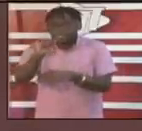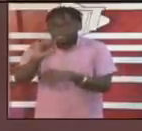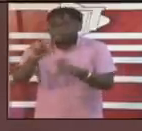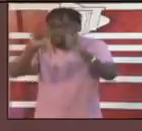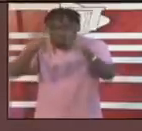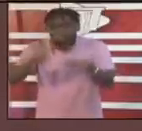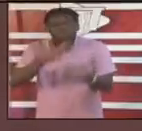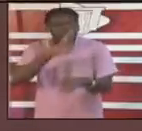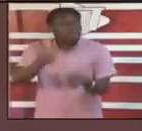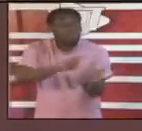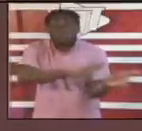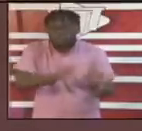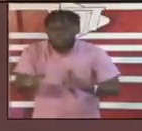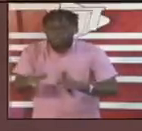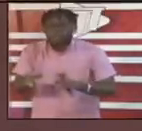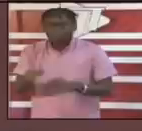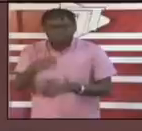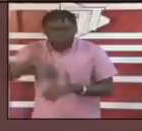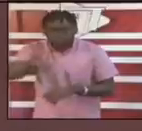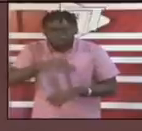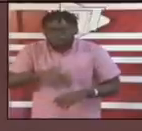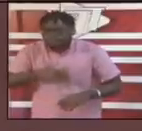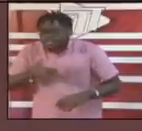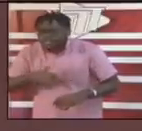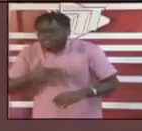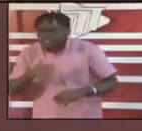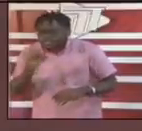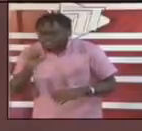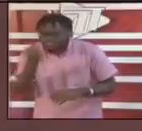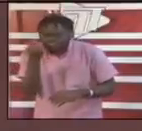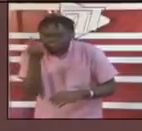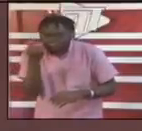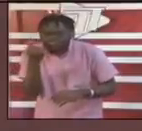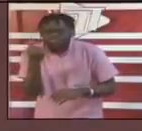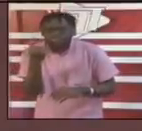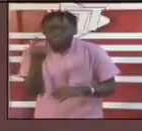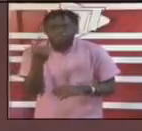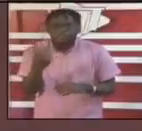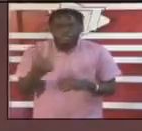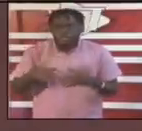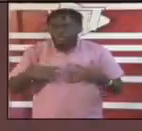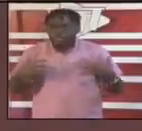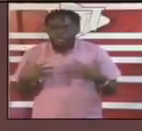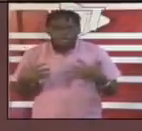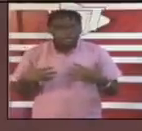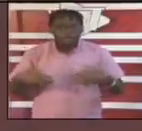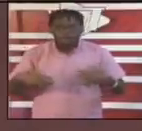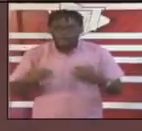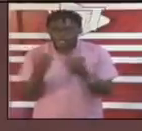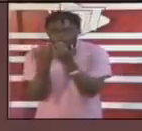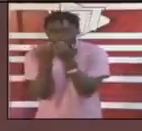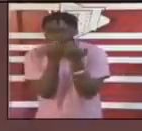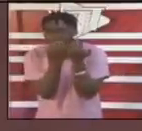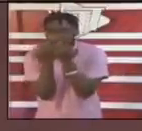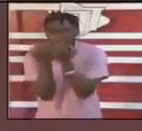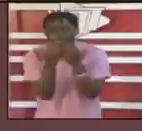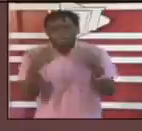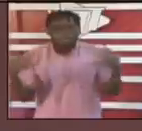are feeling. Some may feel panic, worried, or fear may have gripped